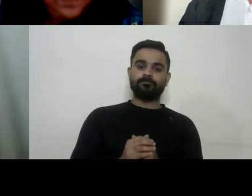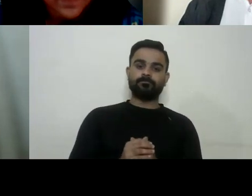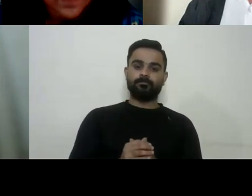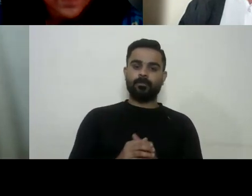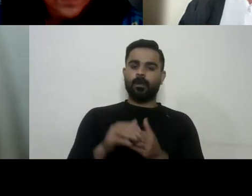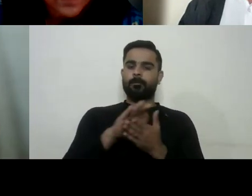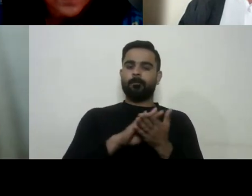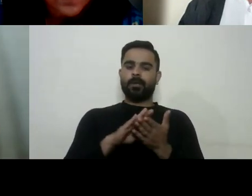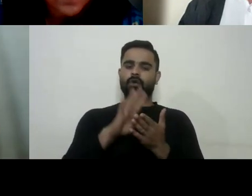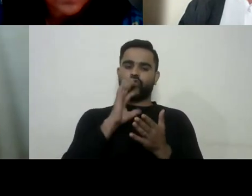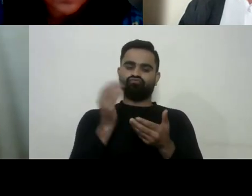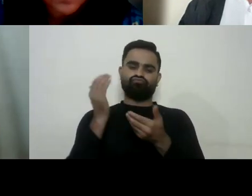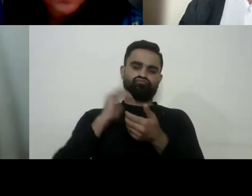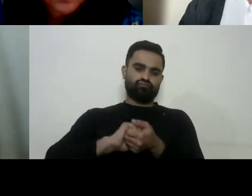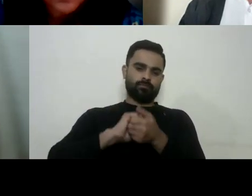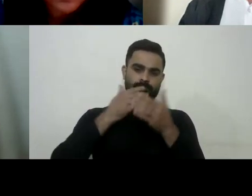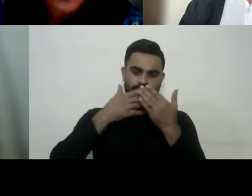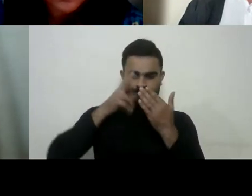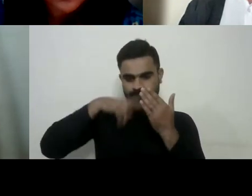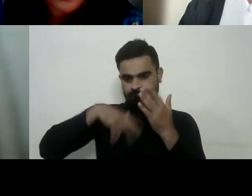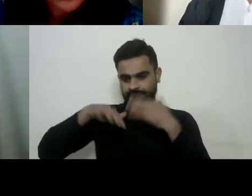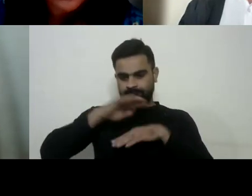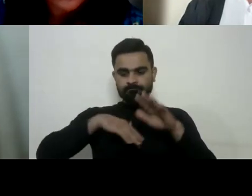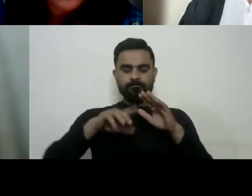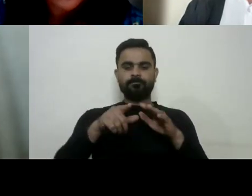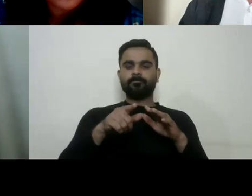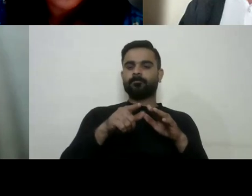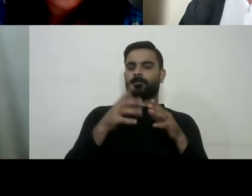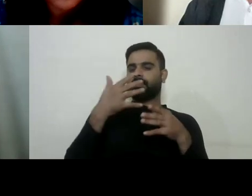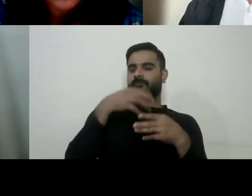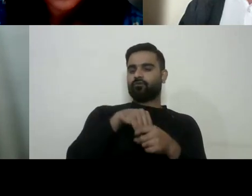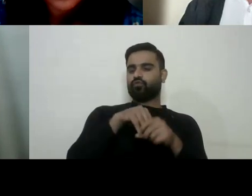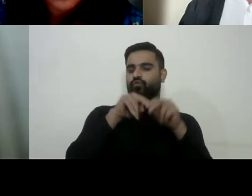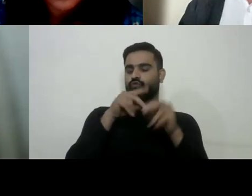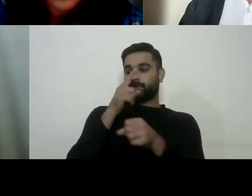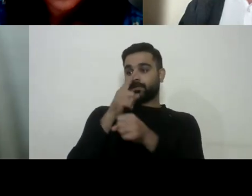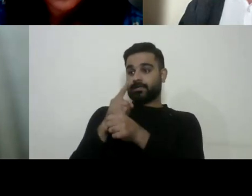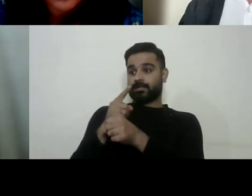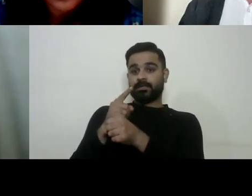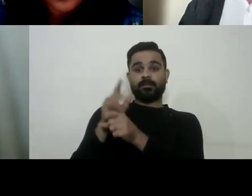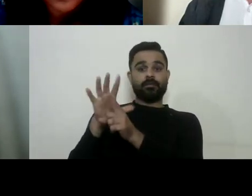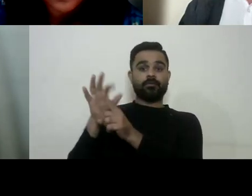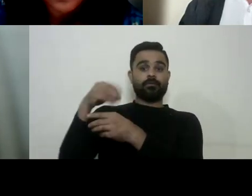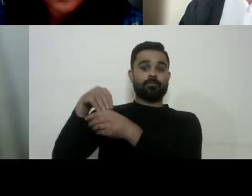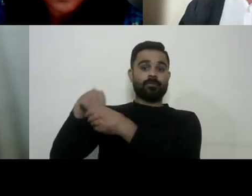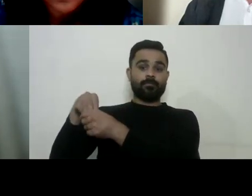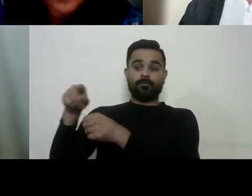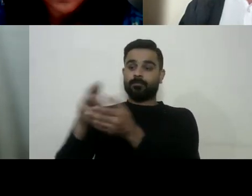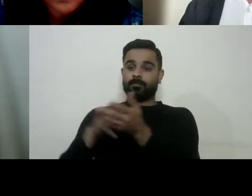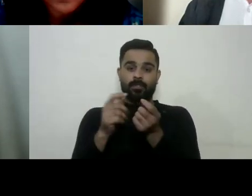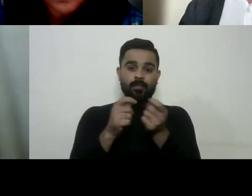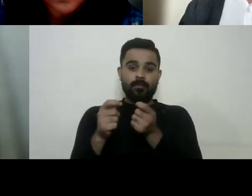basis of course, the collaborating reading strategy, how much of an intervention would the teacher have to do? And how would they manage